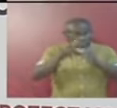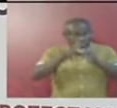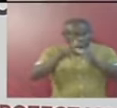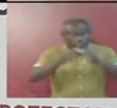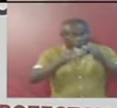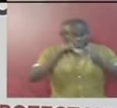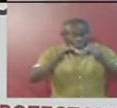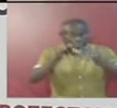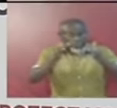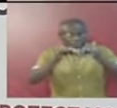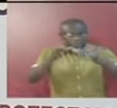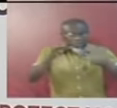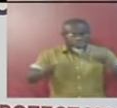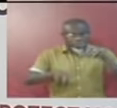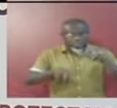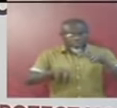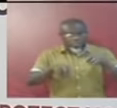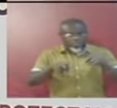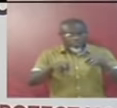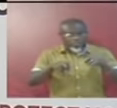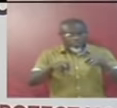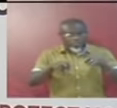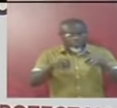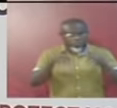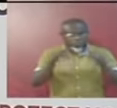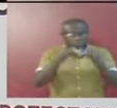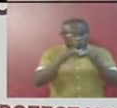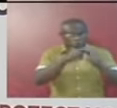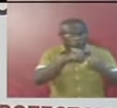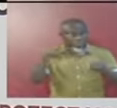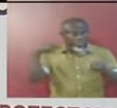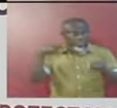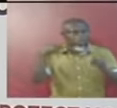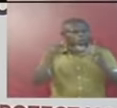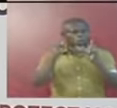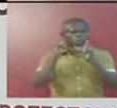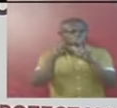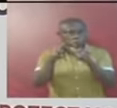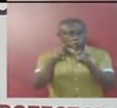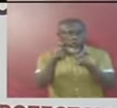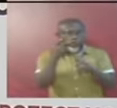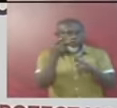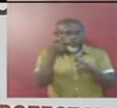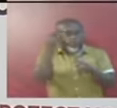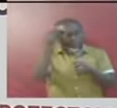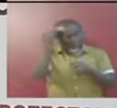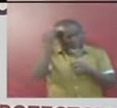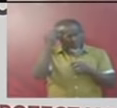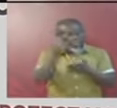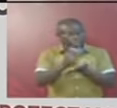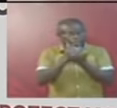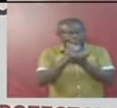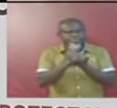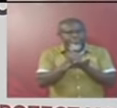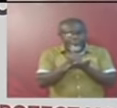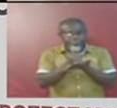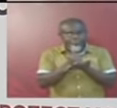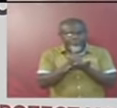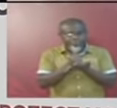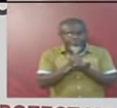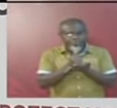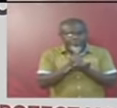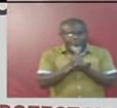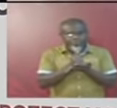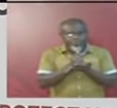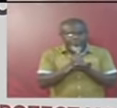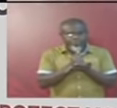cannot cope, you may need to access mental health services wherever you are. However, if it's a lower level of anxiety, then there are things